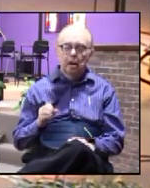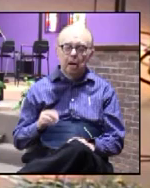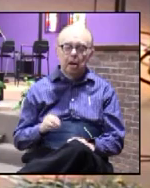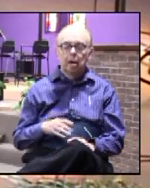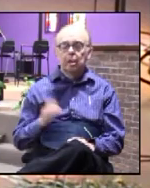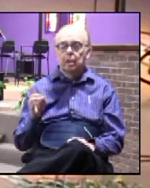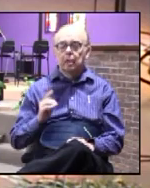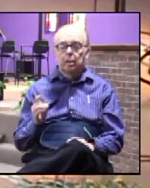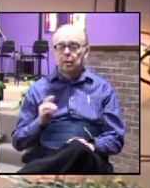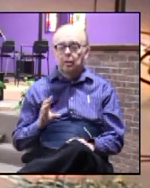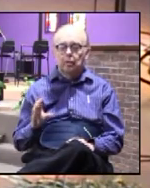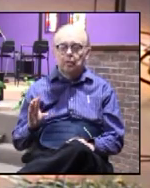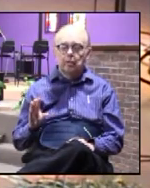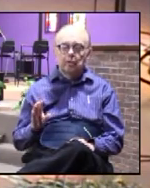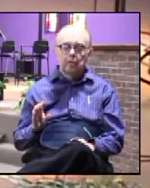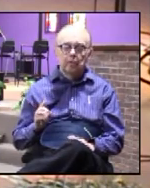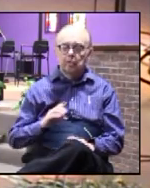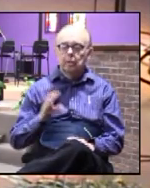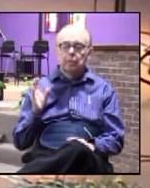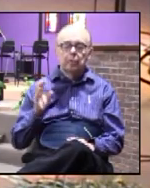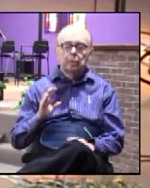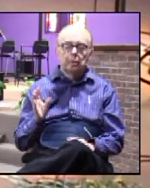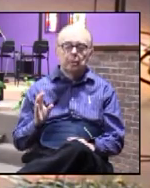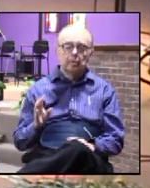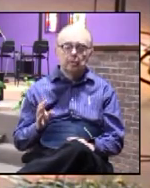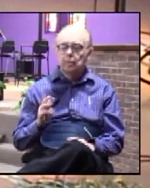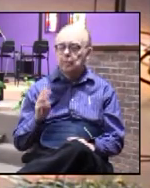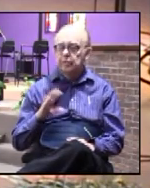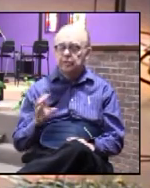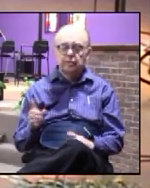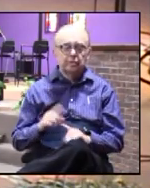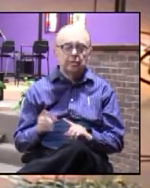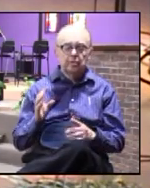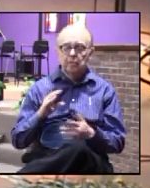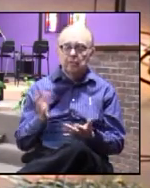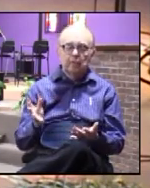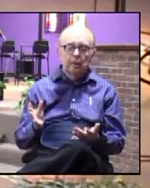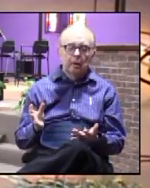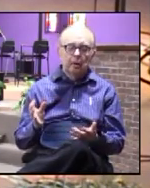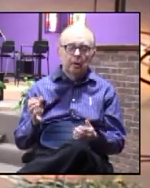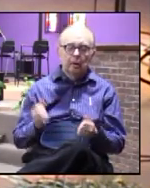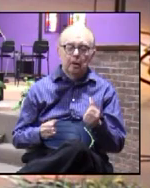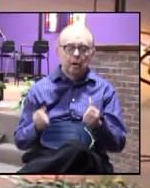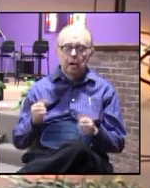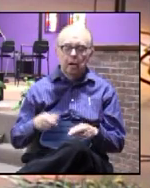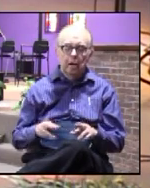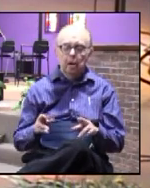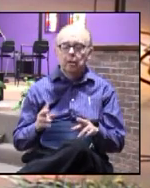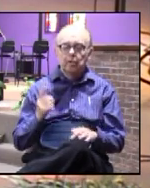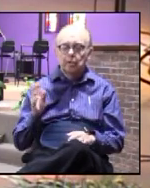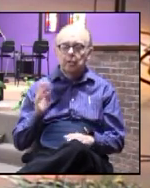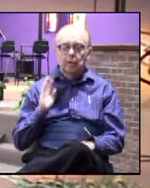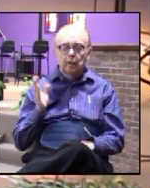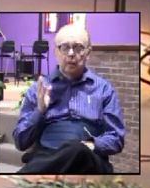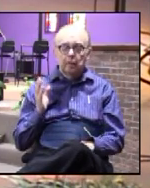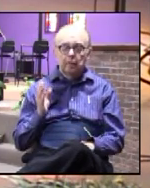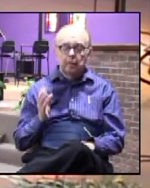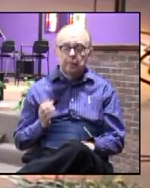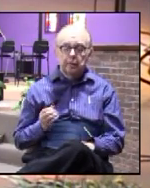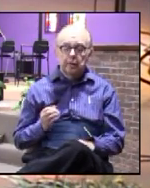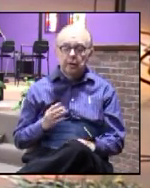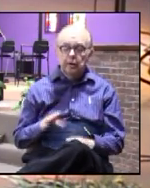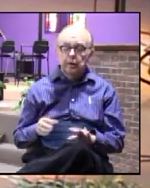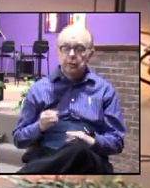or Camden to Columbus, or Westchester to Columbus, driving those roads with those crazy people, you do a lot of talking to